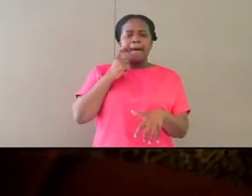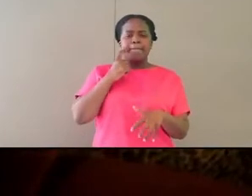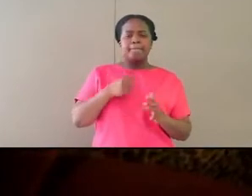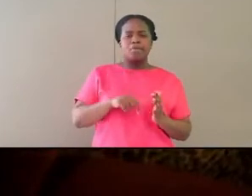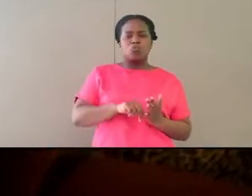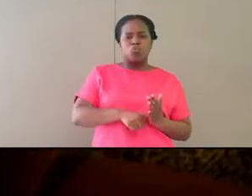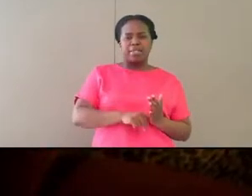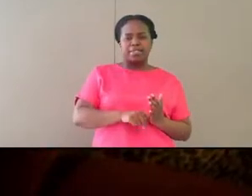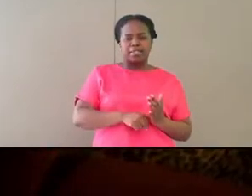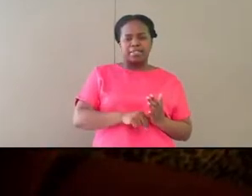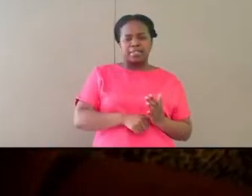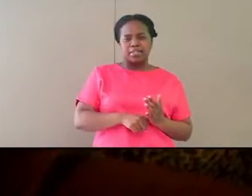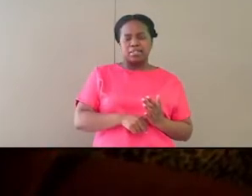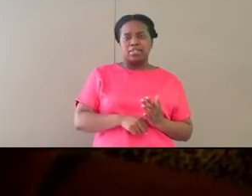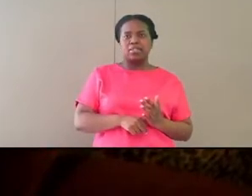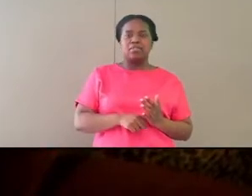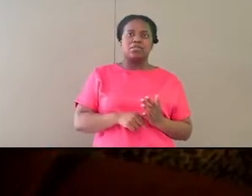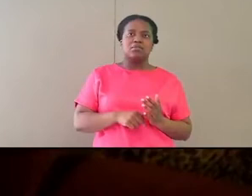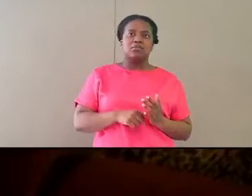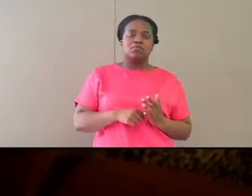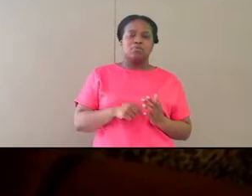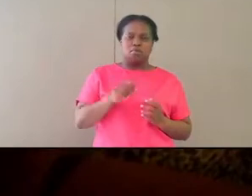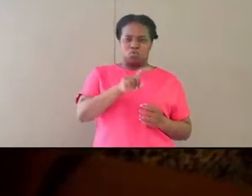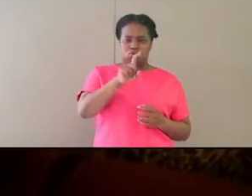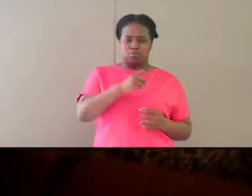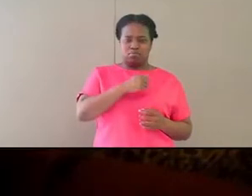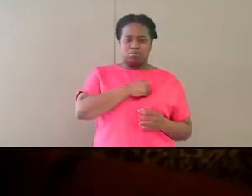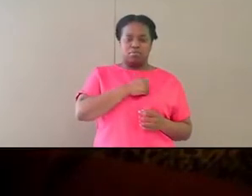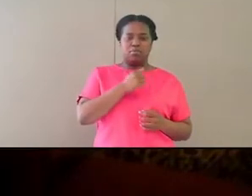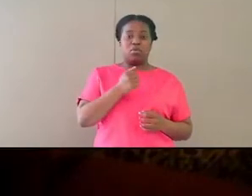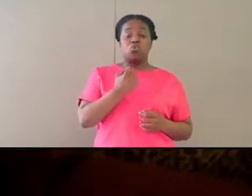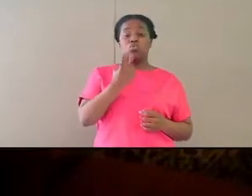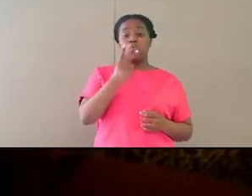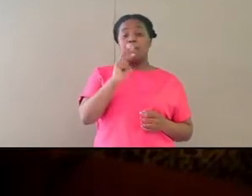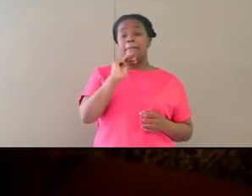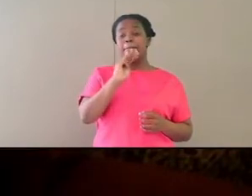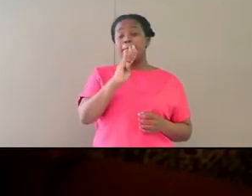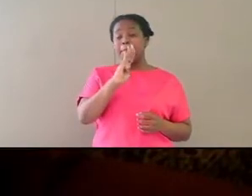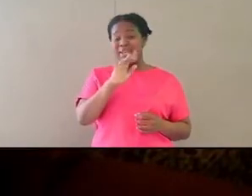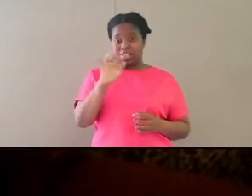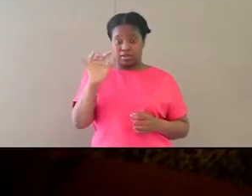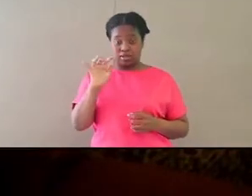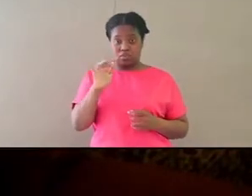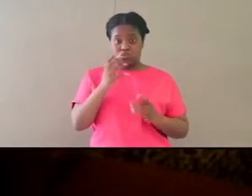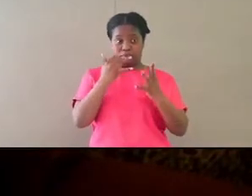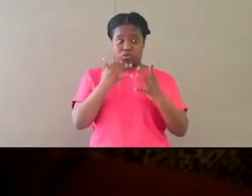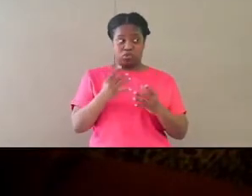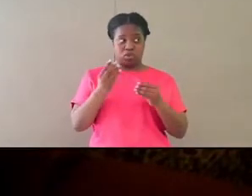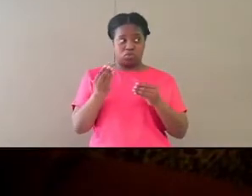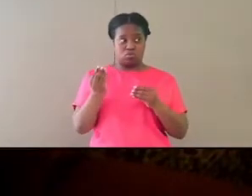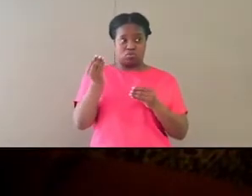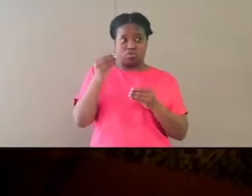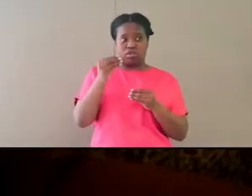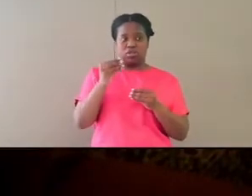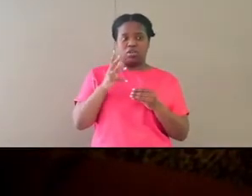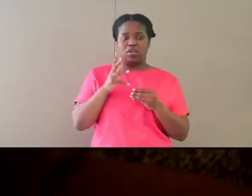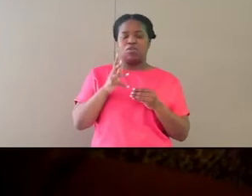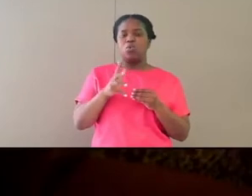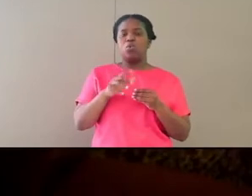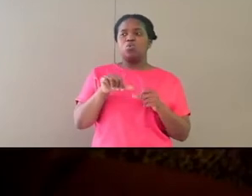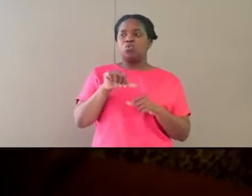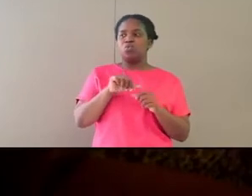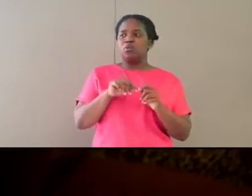context of incrementalism, a 2 billion rand increase to the budget for social development